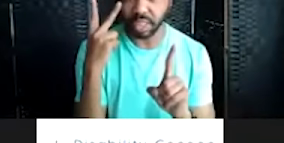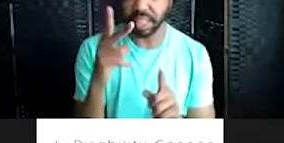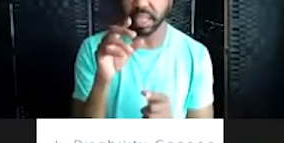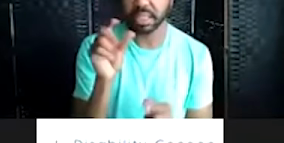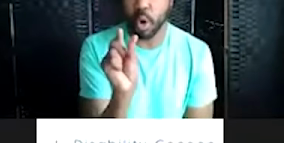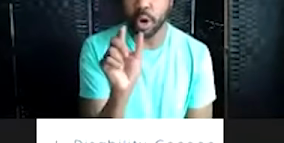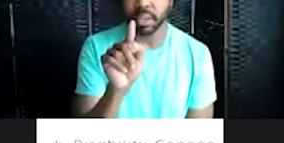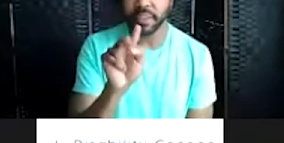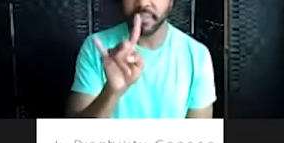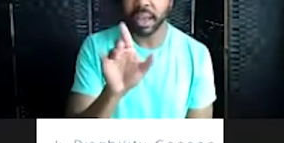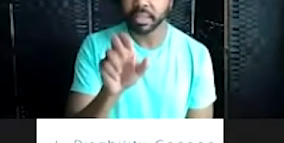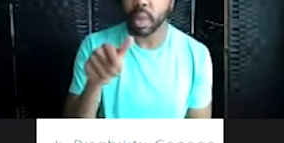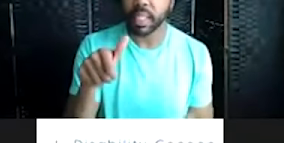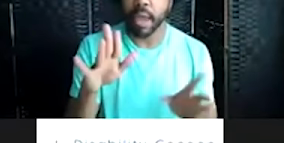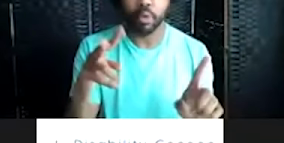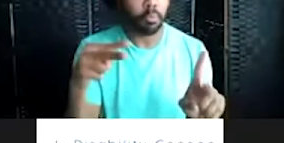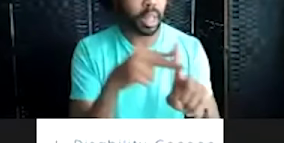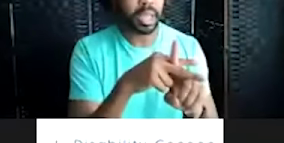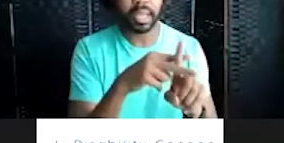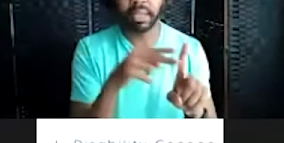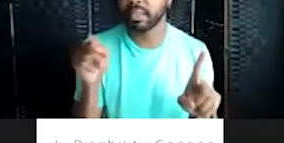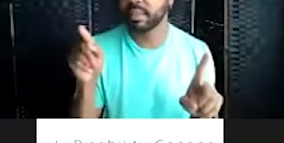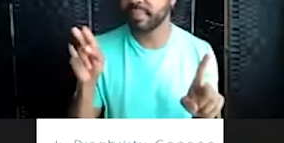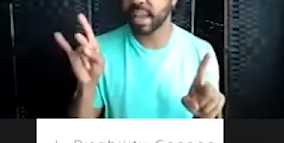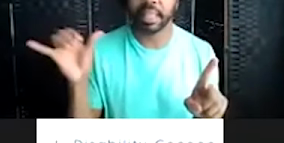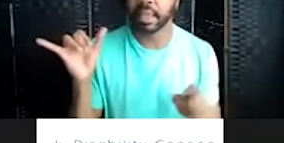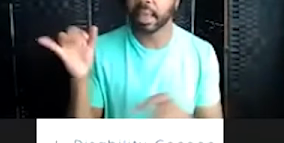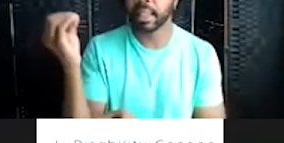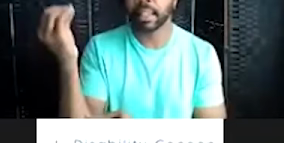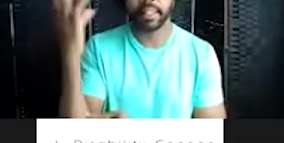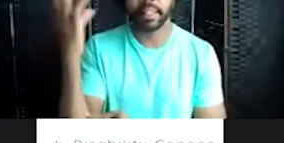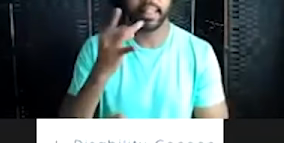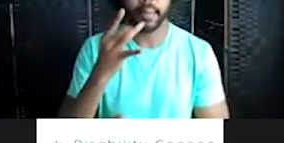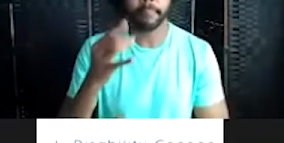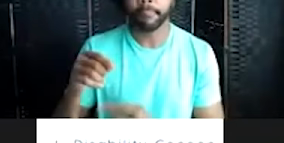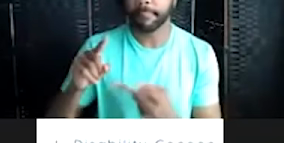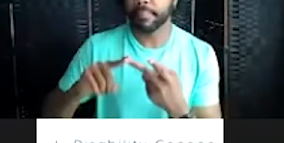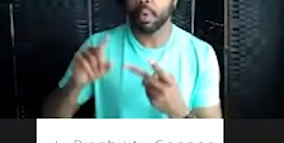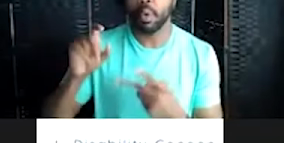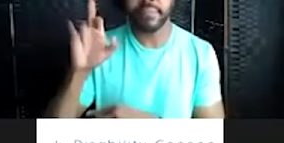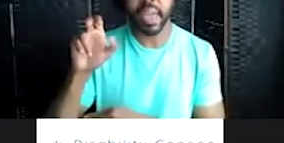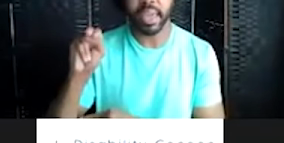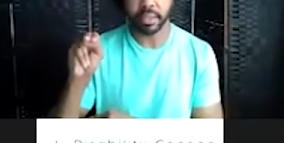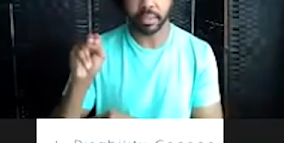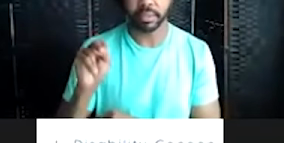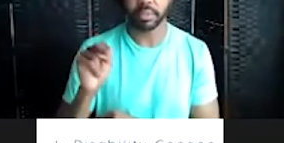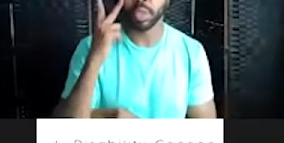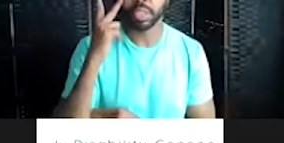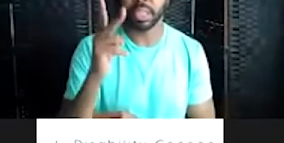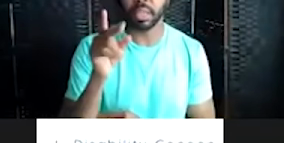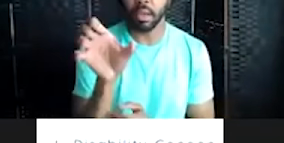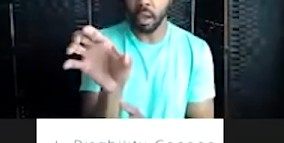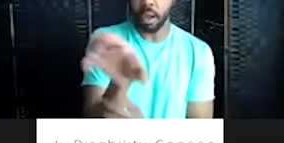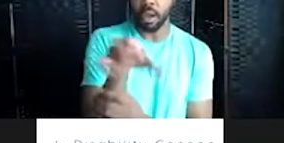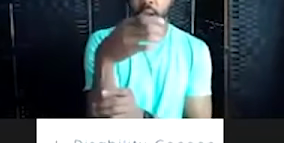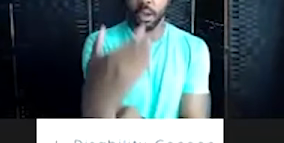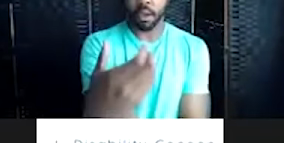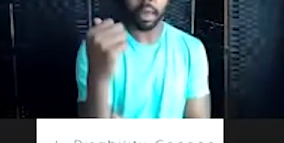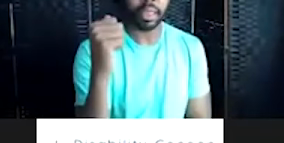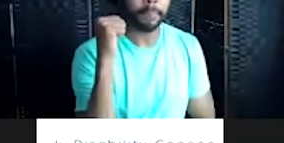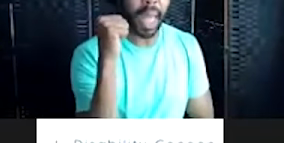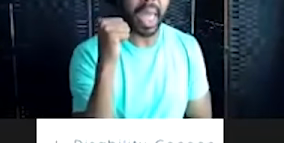appliance into, say, a lamp or a fan. And then if Richard, you can flip that over, you'll see that the back side of it would just plug into a standard